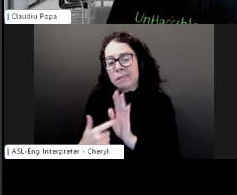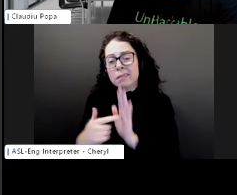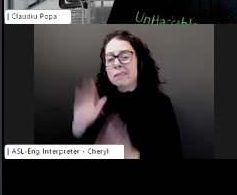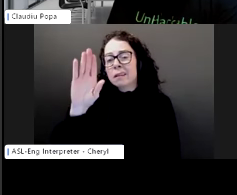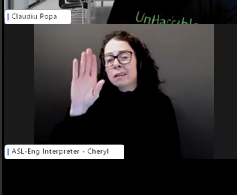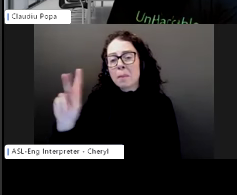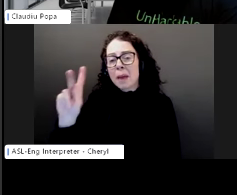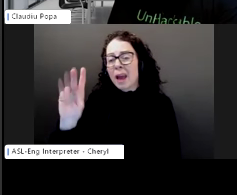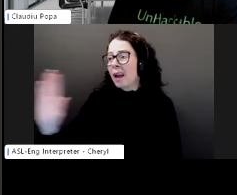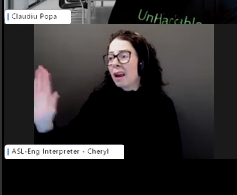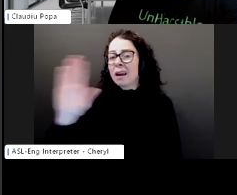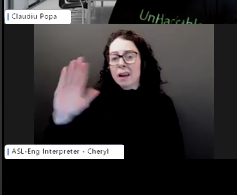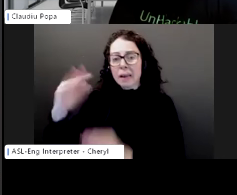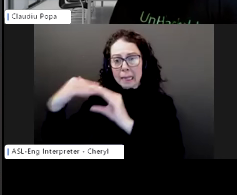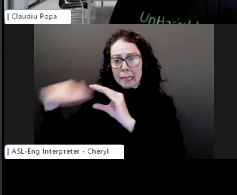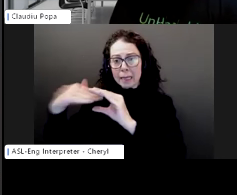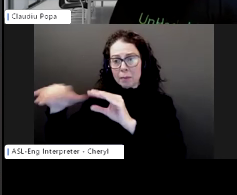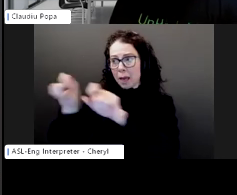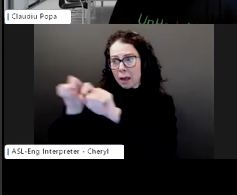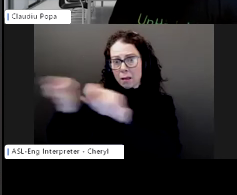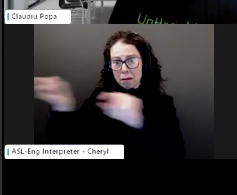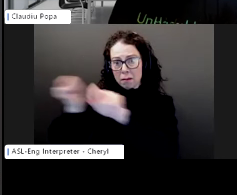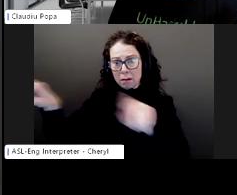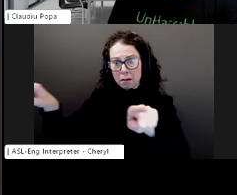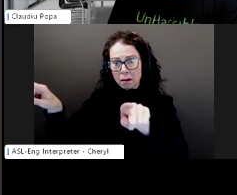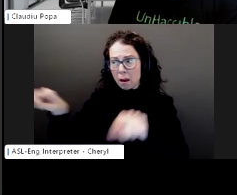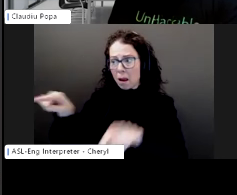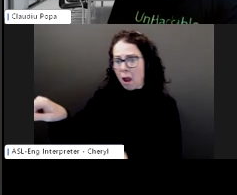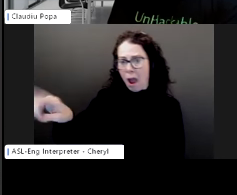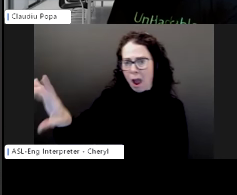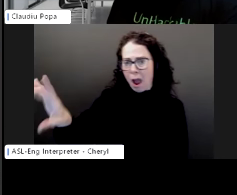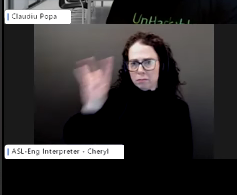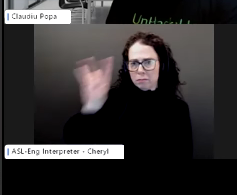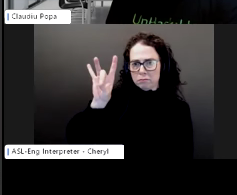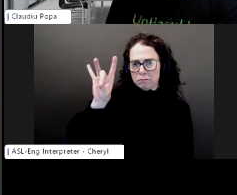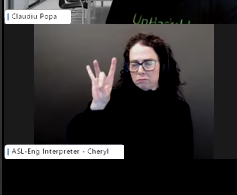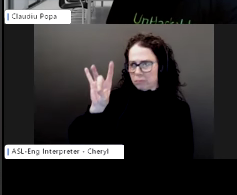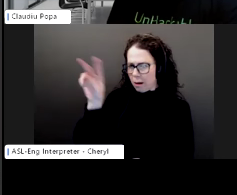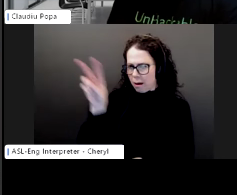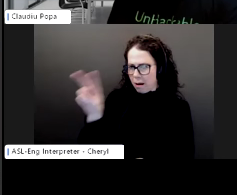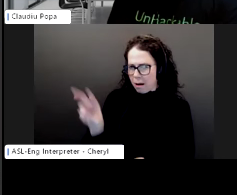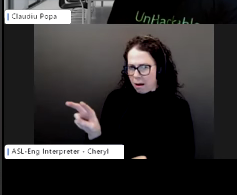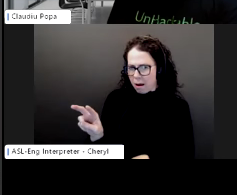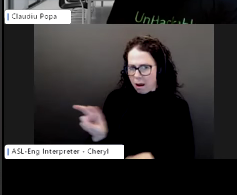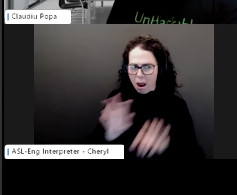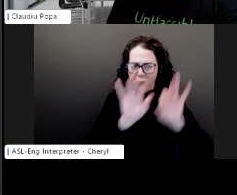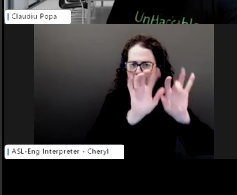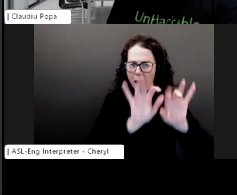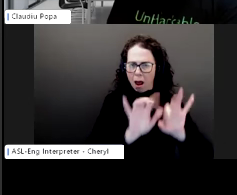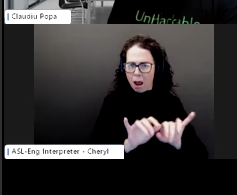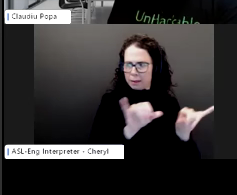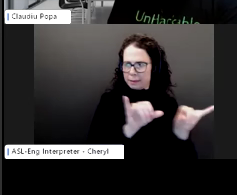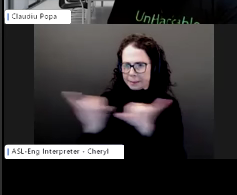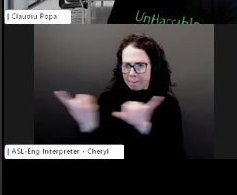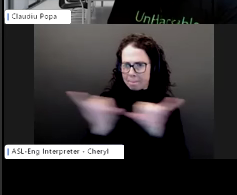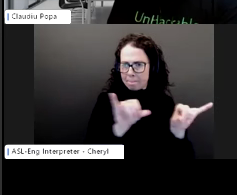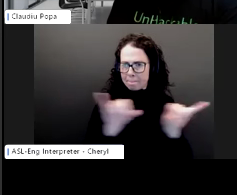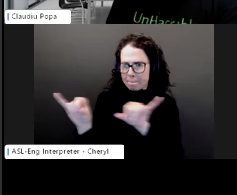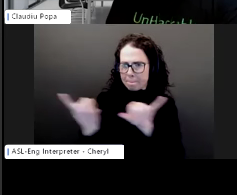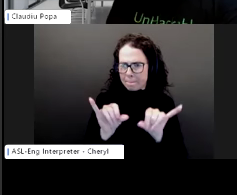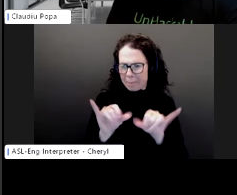For example, the big 5 banks all send out regular emails to all of